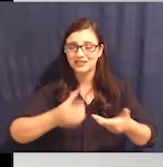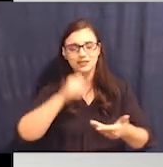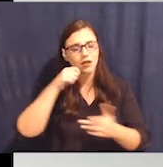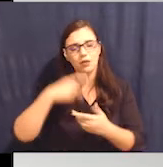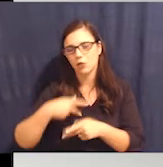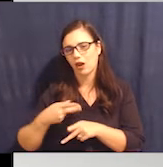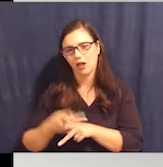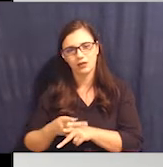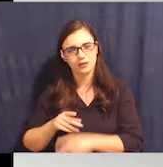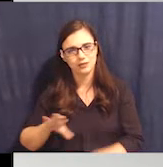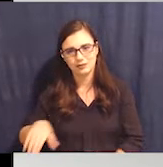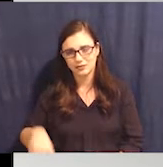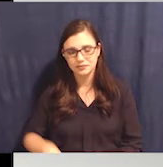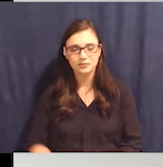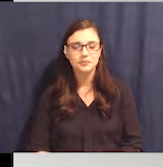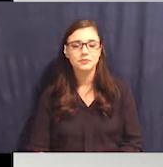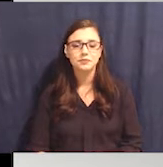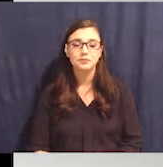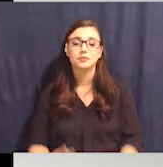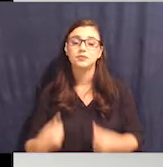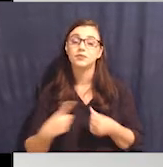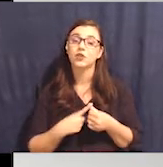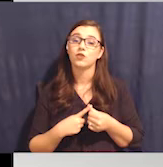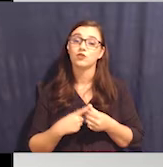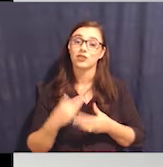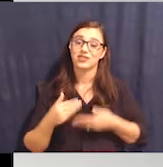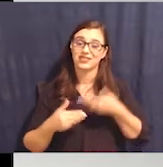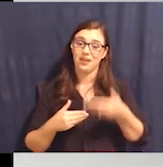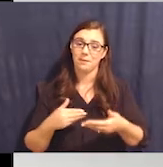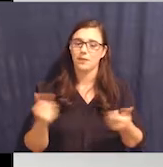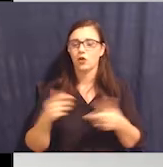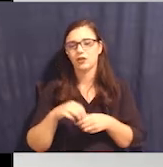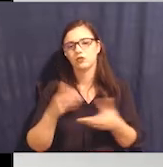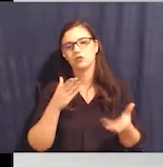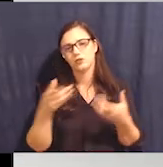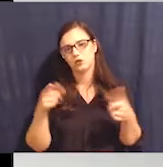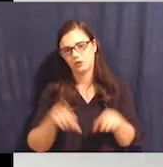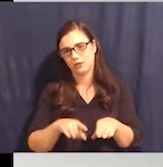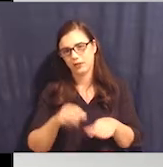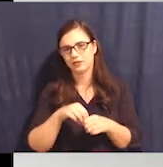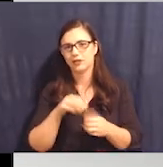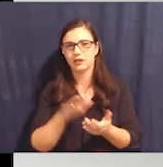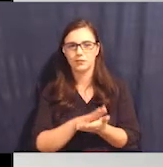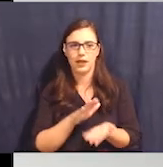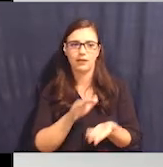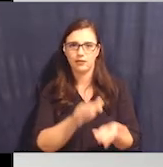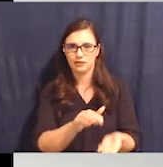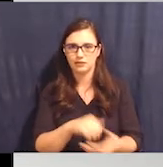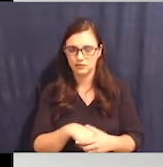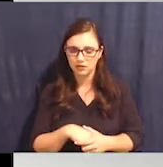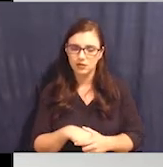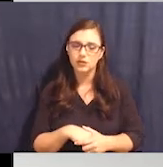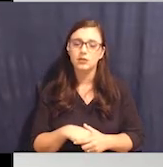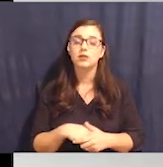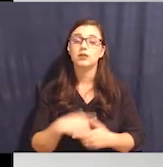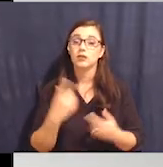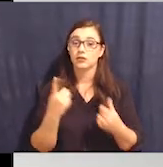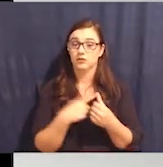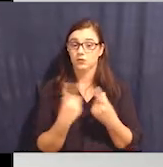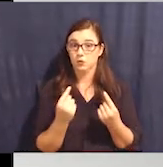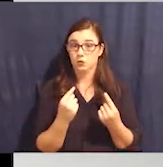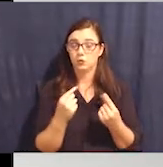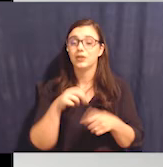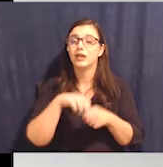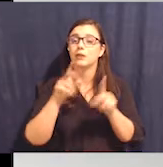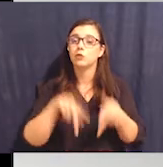products. So our first step, and this is all in the service agreement in the packets, is we